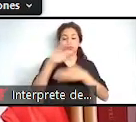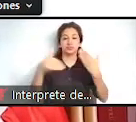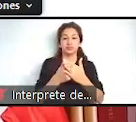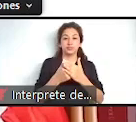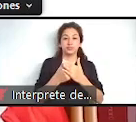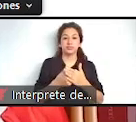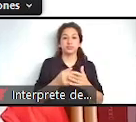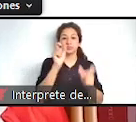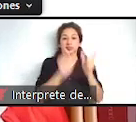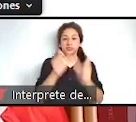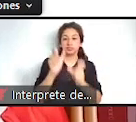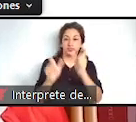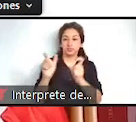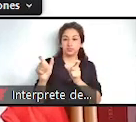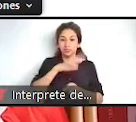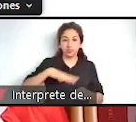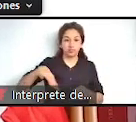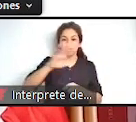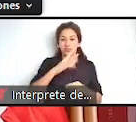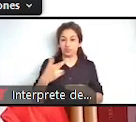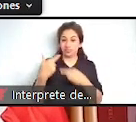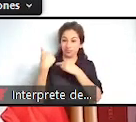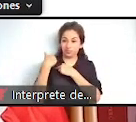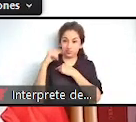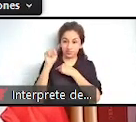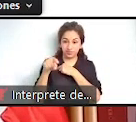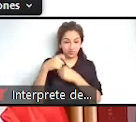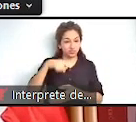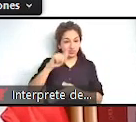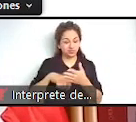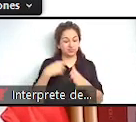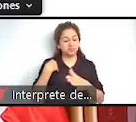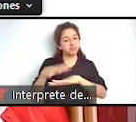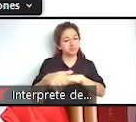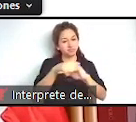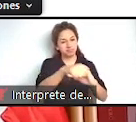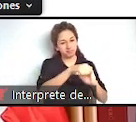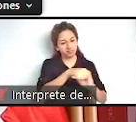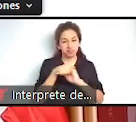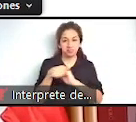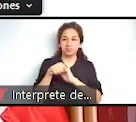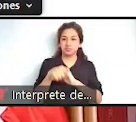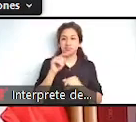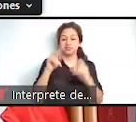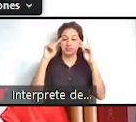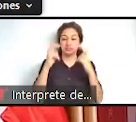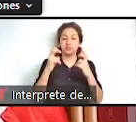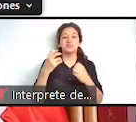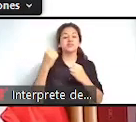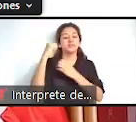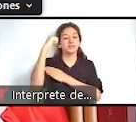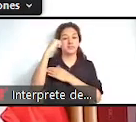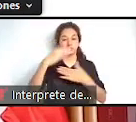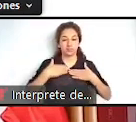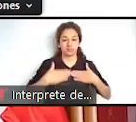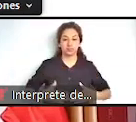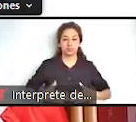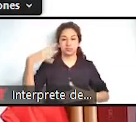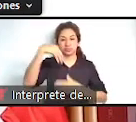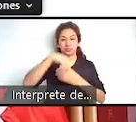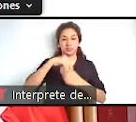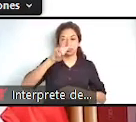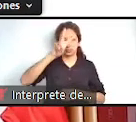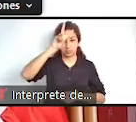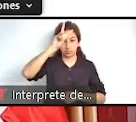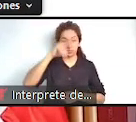congratulate all of the participants for this milestone in the history of human rights in